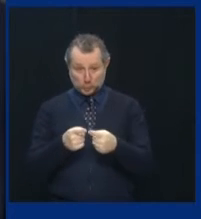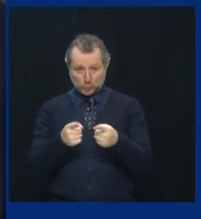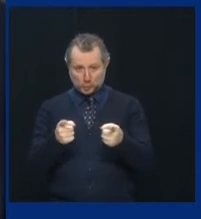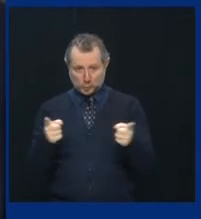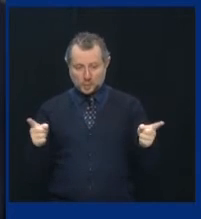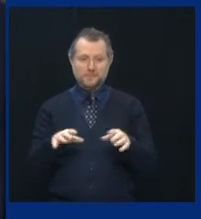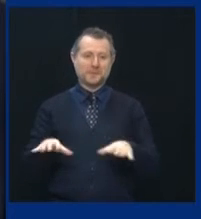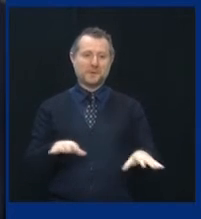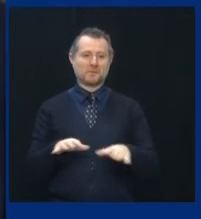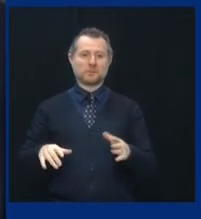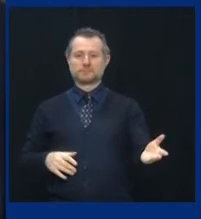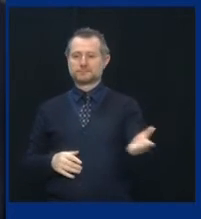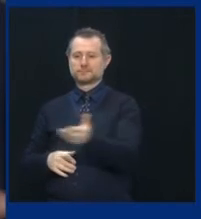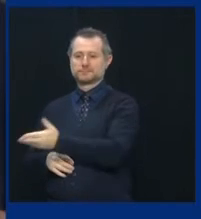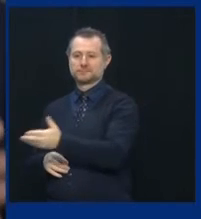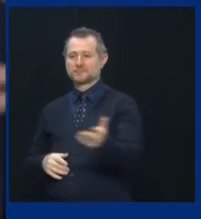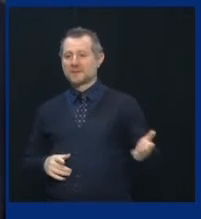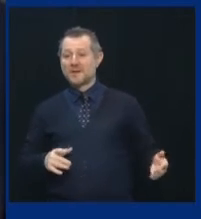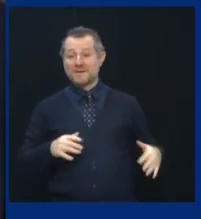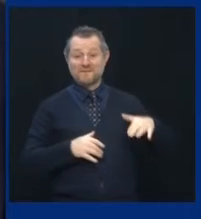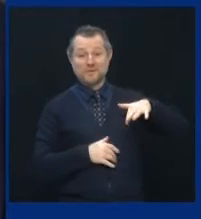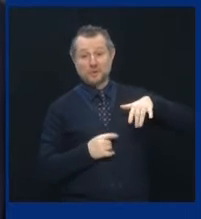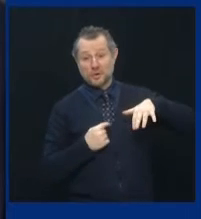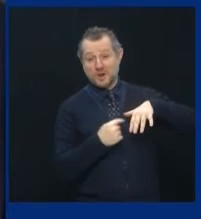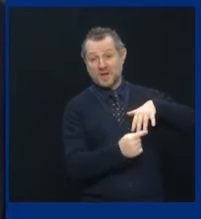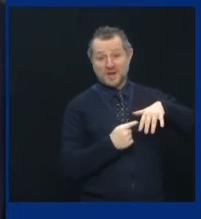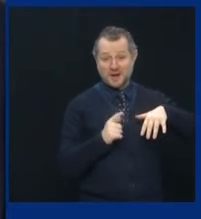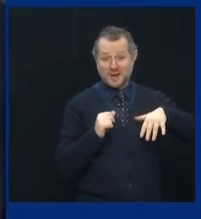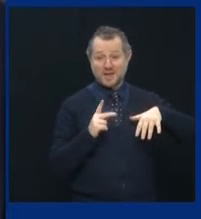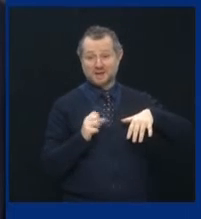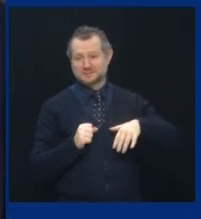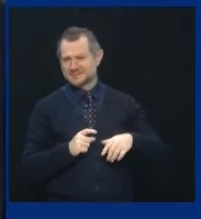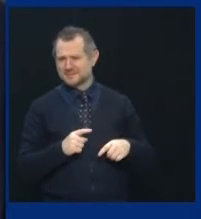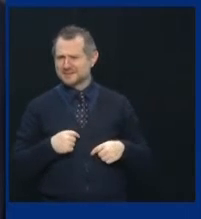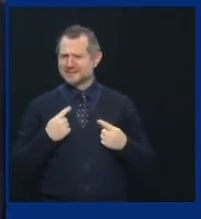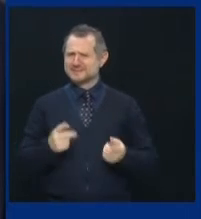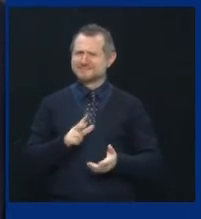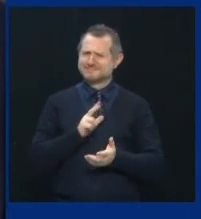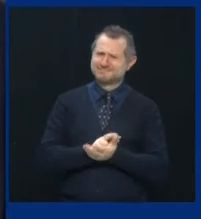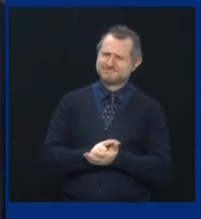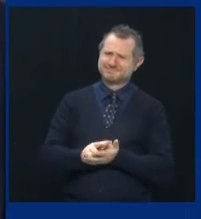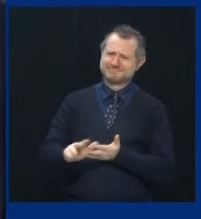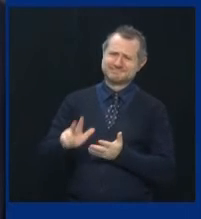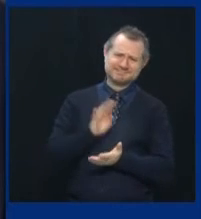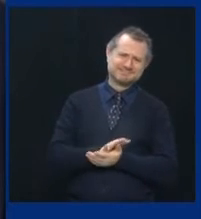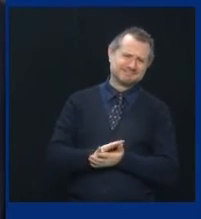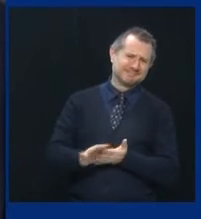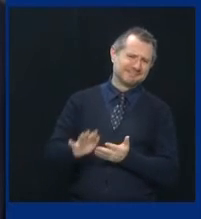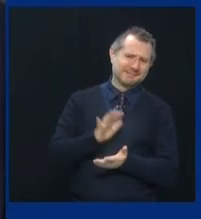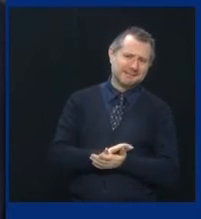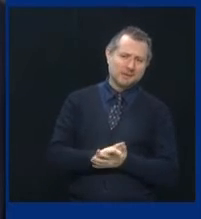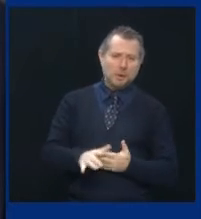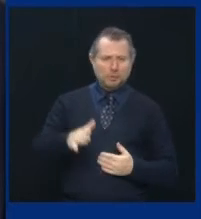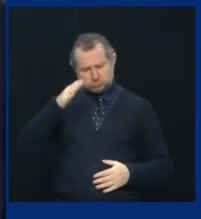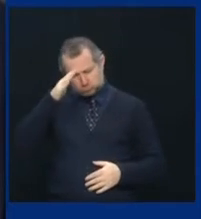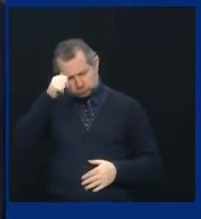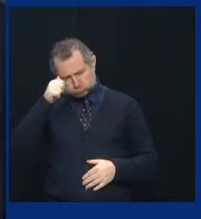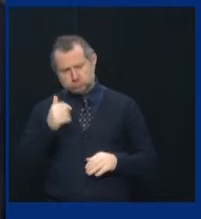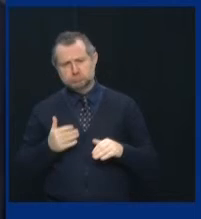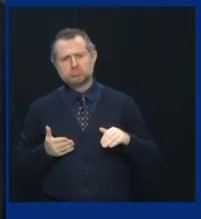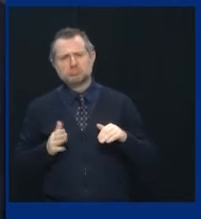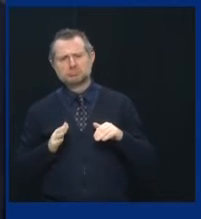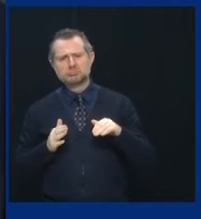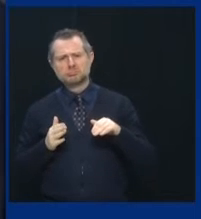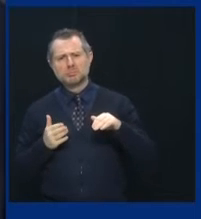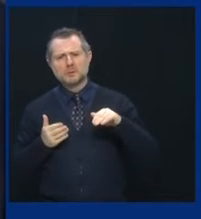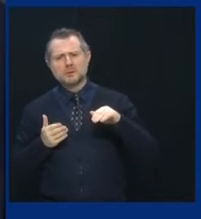Lakes, you see for weeks the numbers going up. You see the positivity